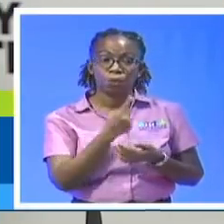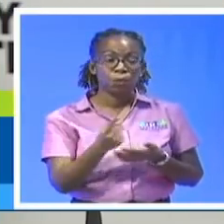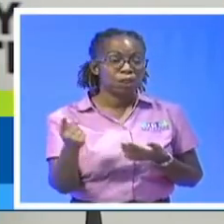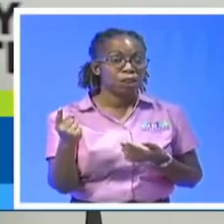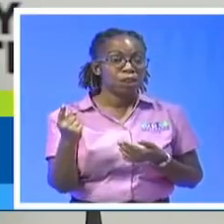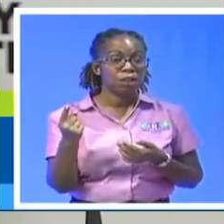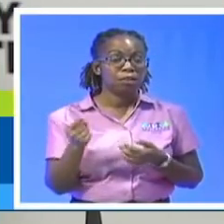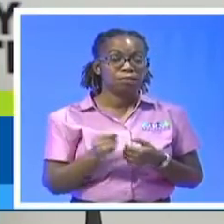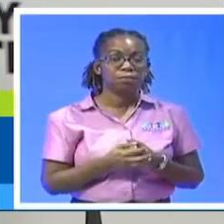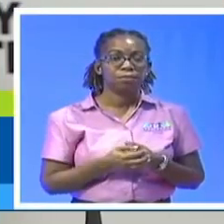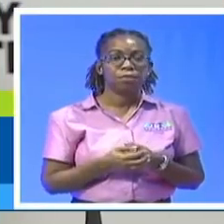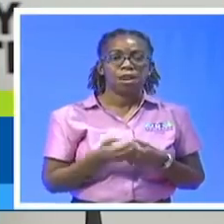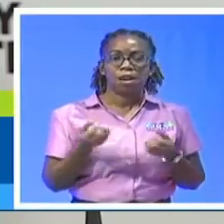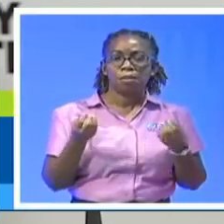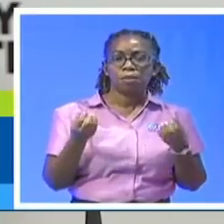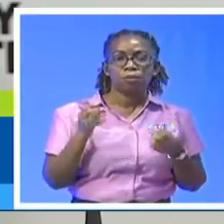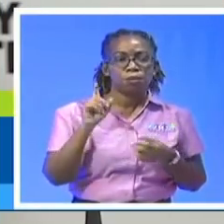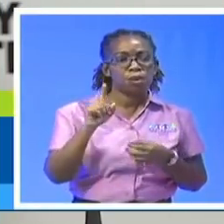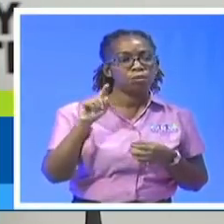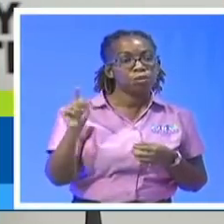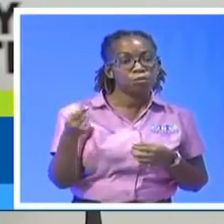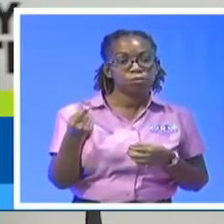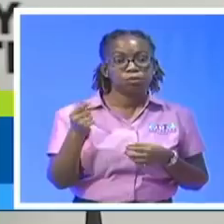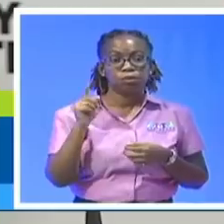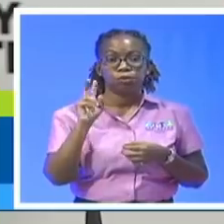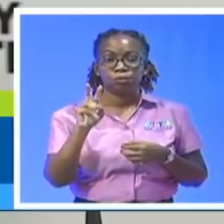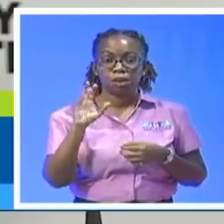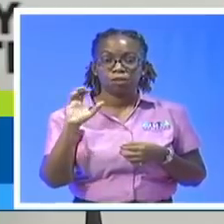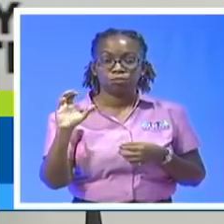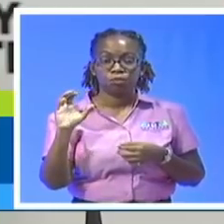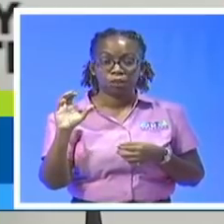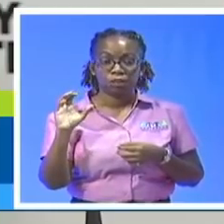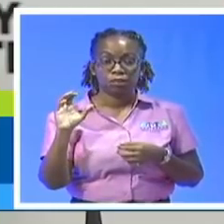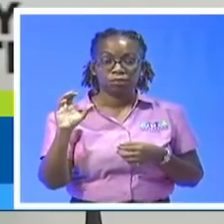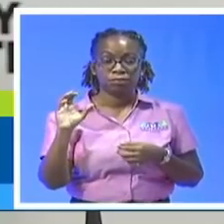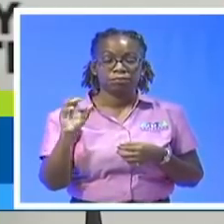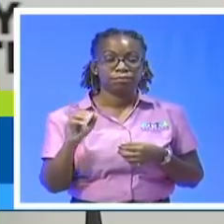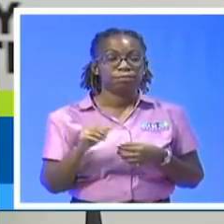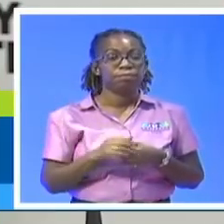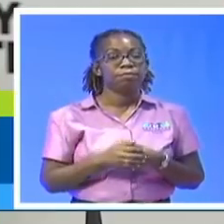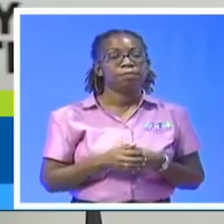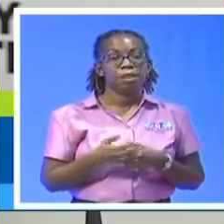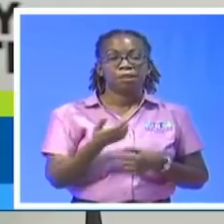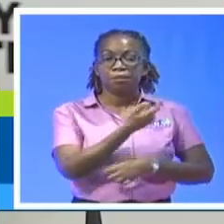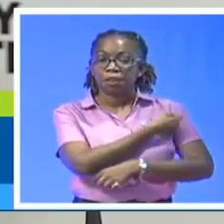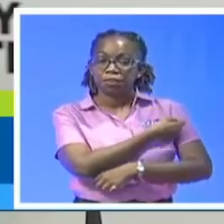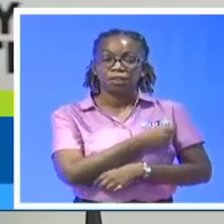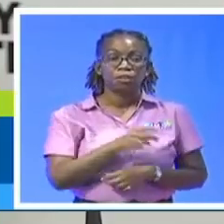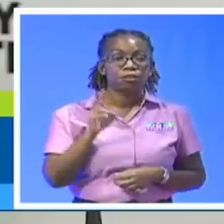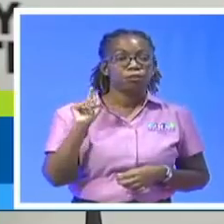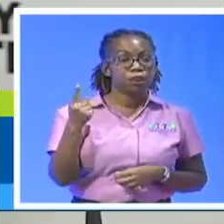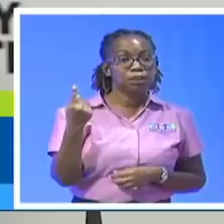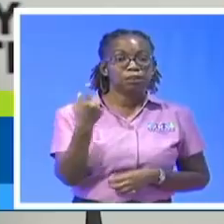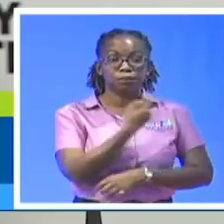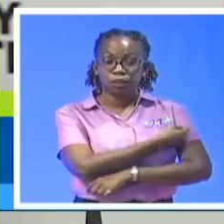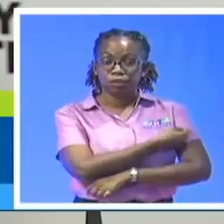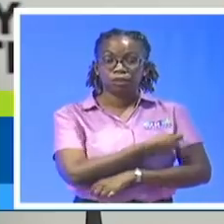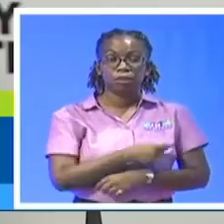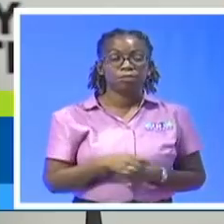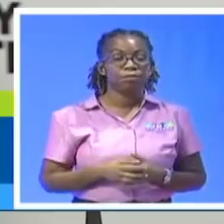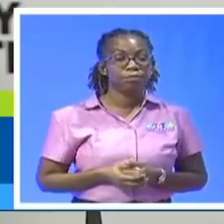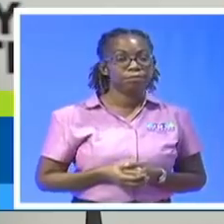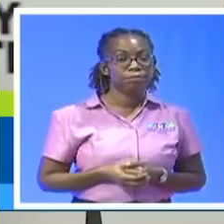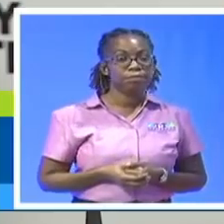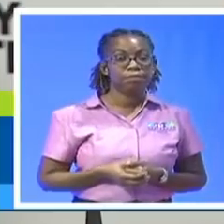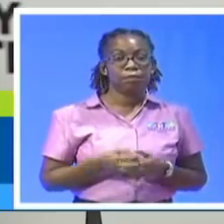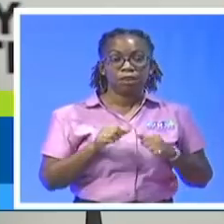about 1,200 of these combined first dose of a second dose, and J&J continues